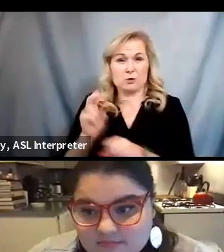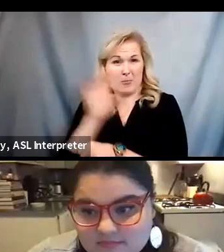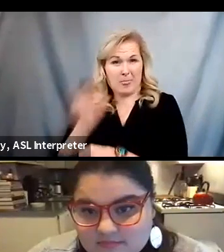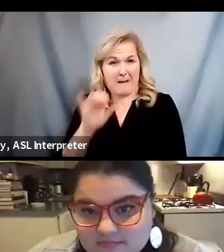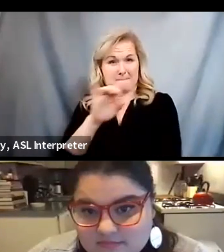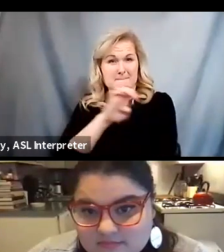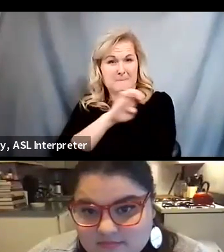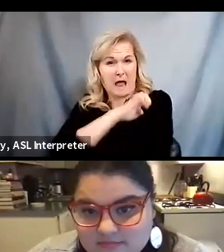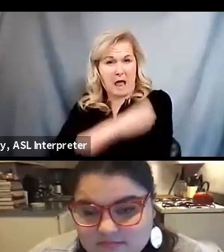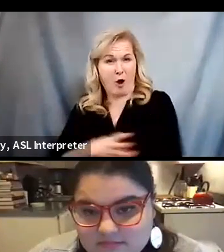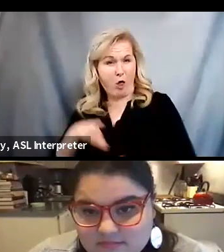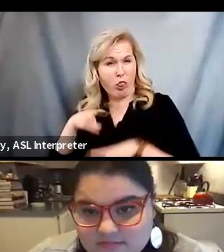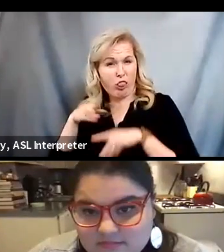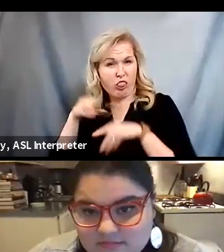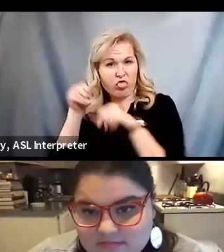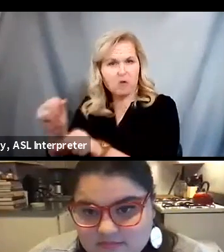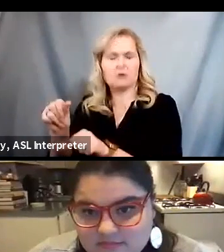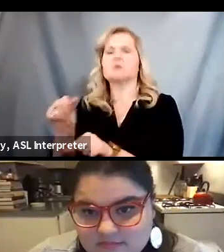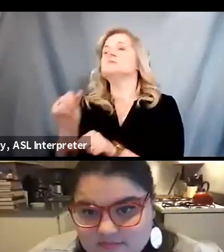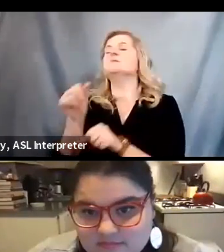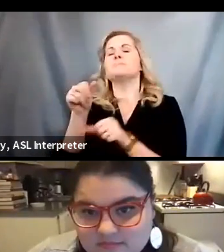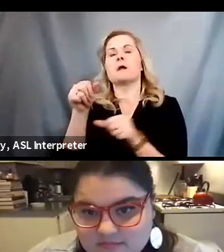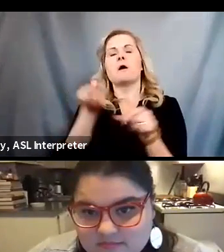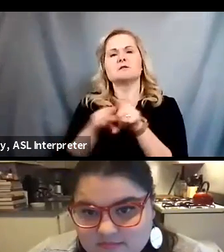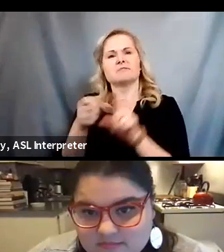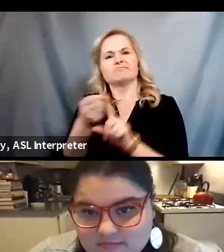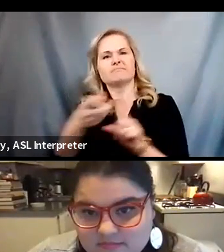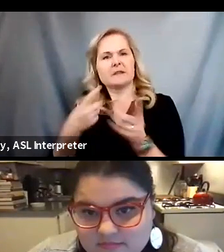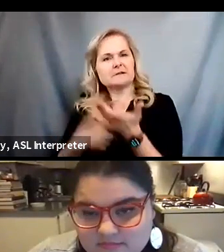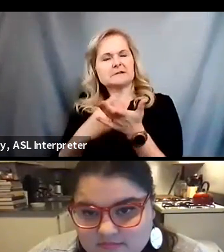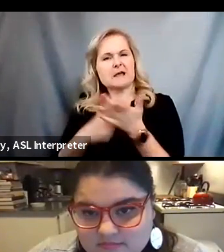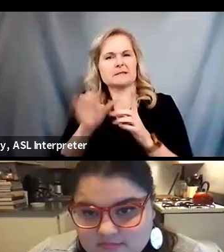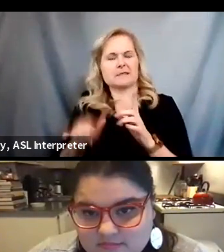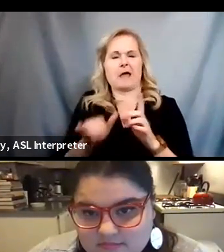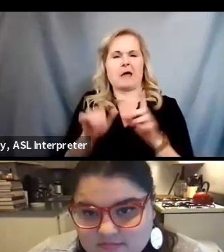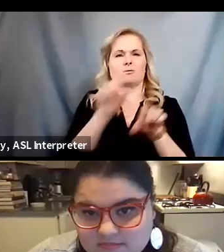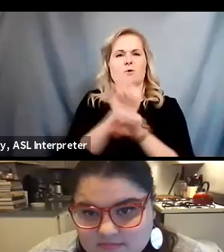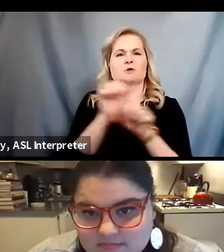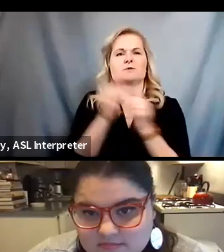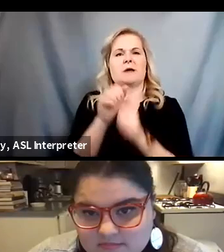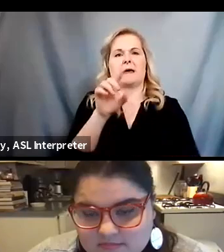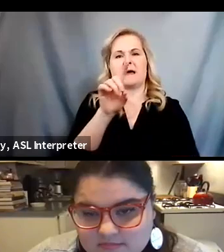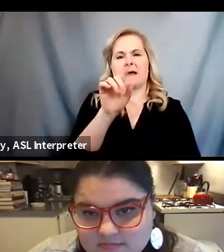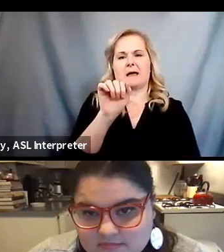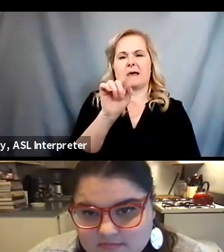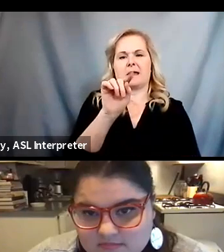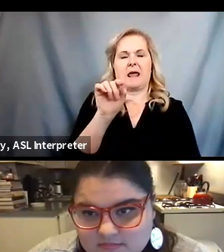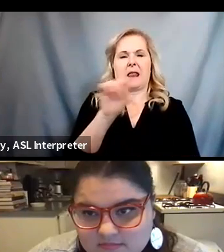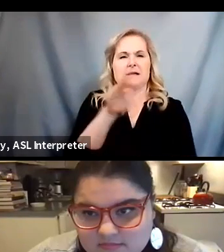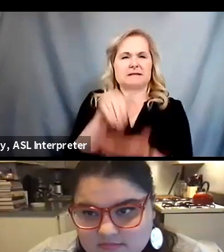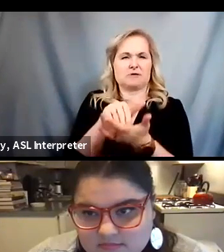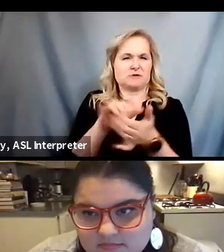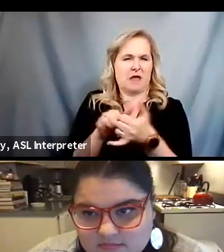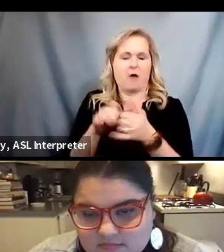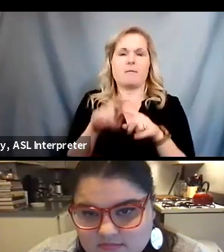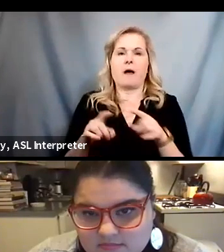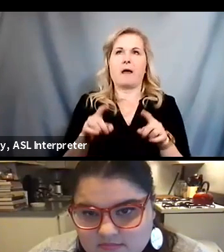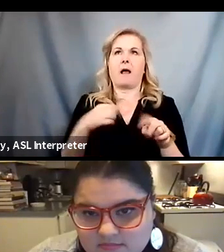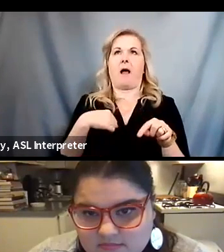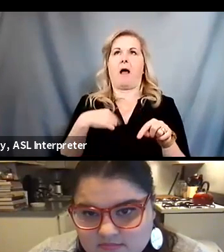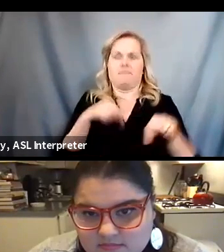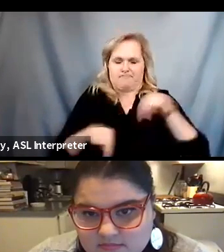And it goes on to talk a little bit more about how that works with data centers. But I'm thinking right now, like we